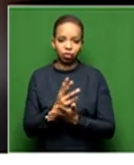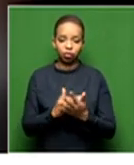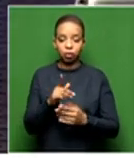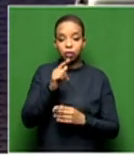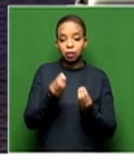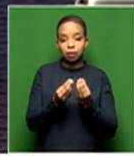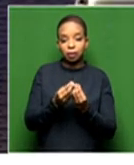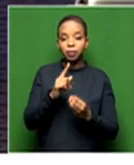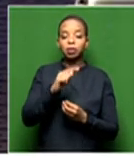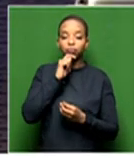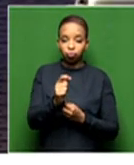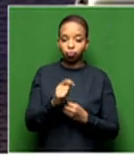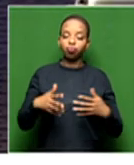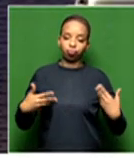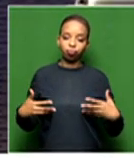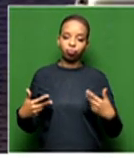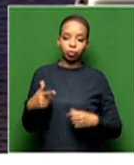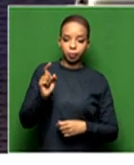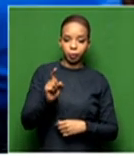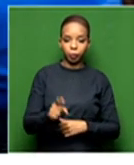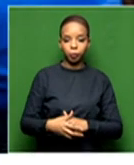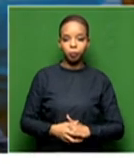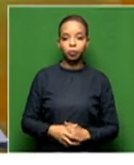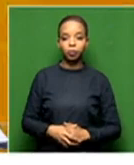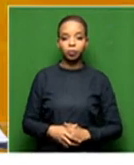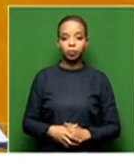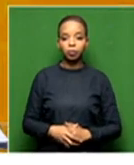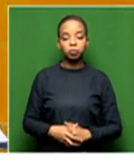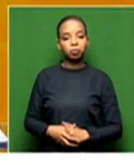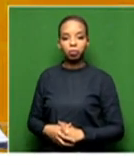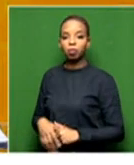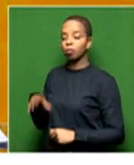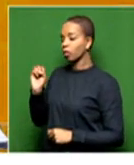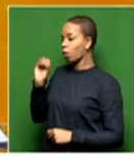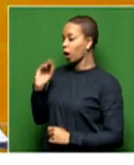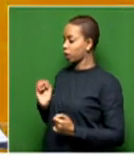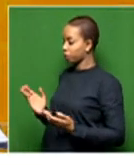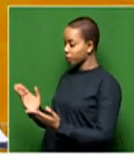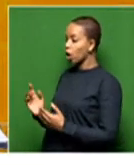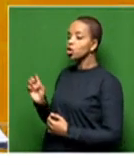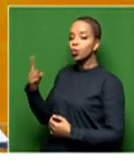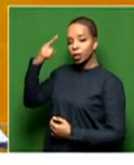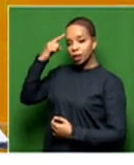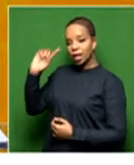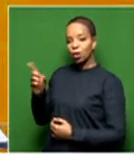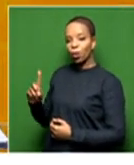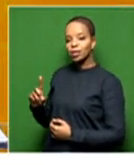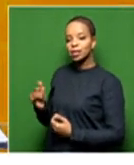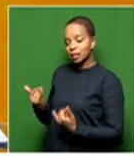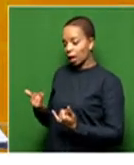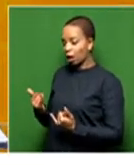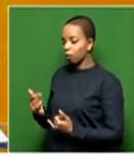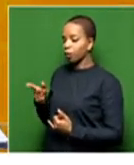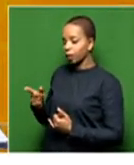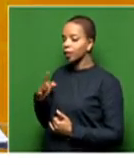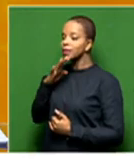something we're very happy about. All right, Becky, what do you think this platform means for the startups that you have